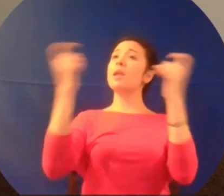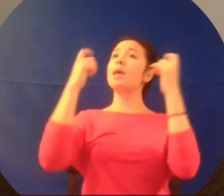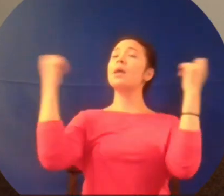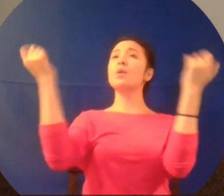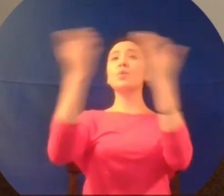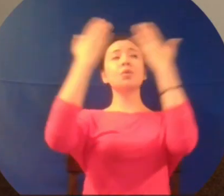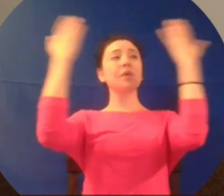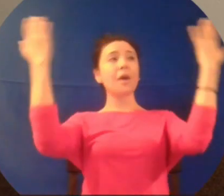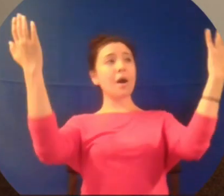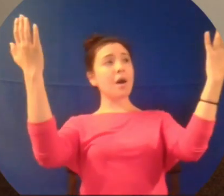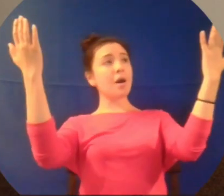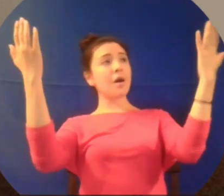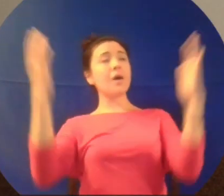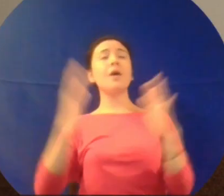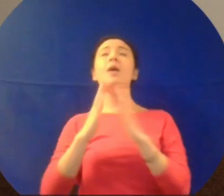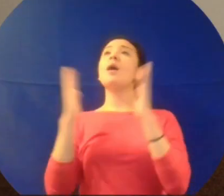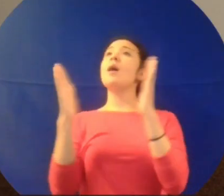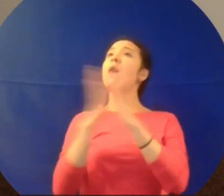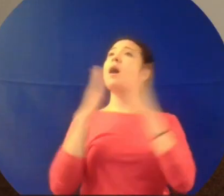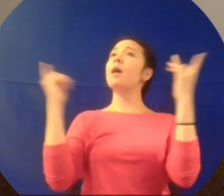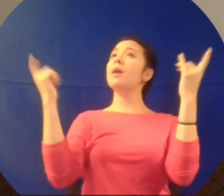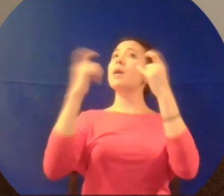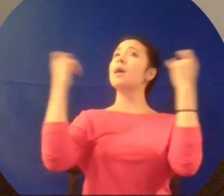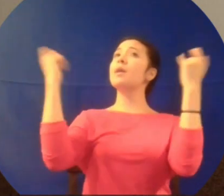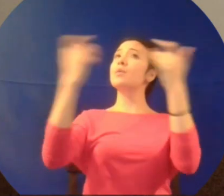word. Alleluia.